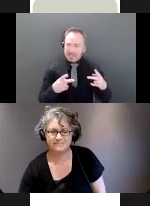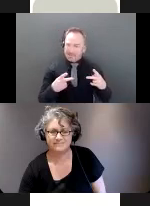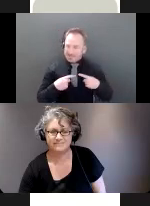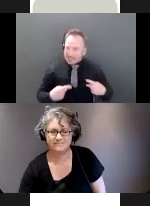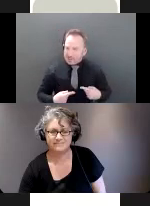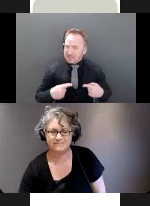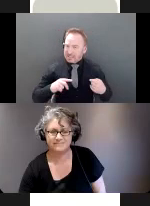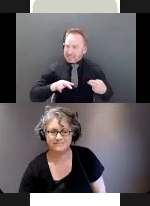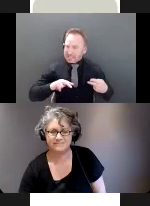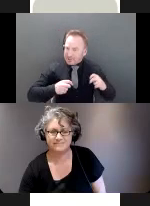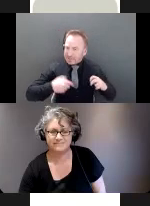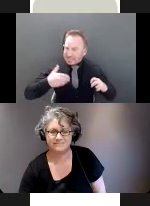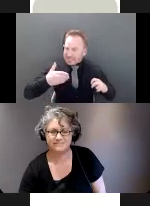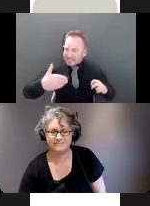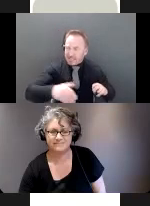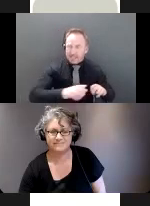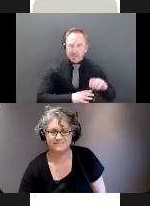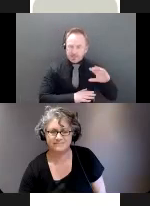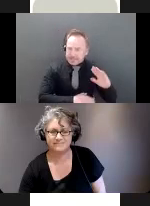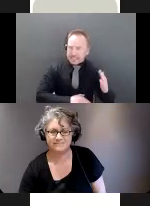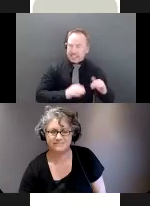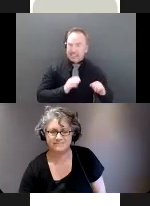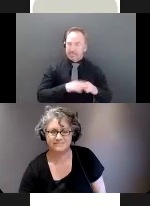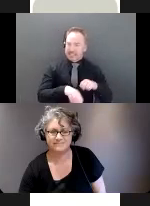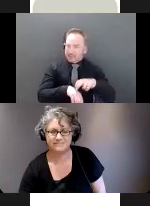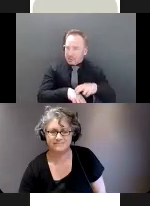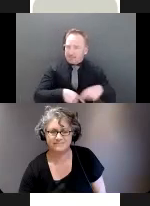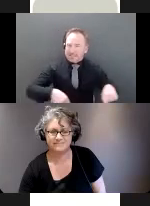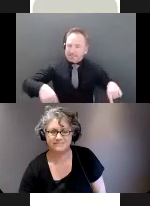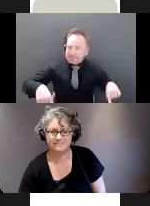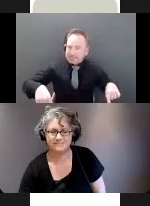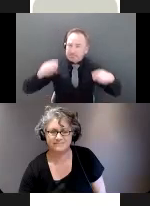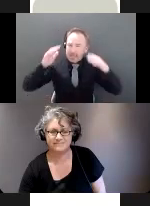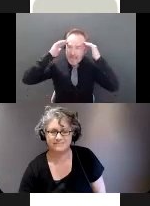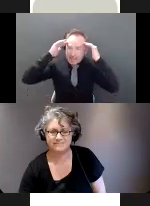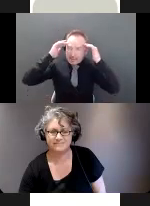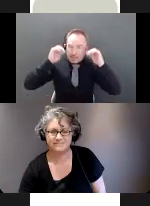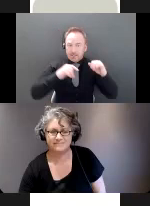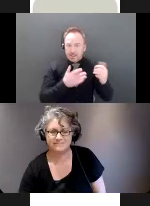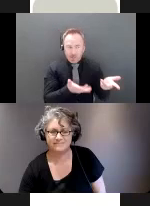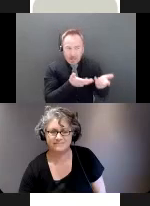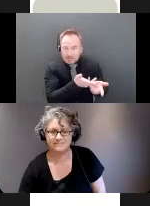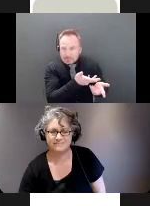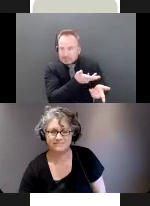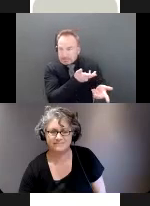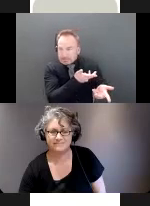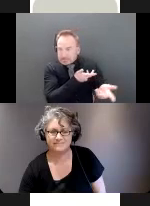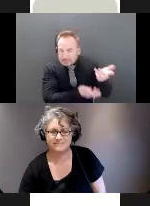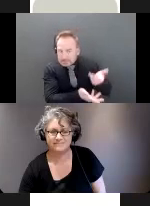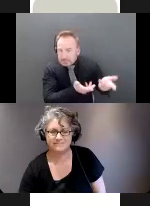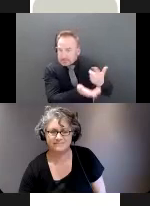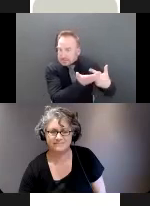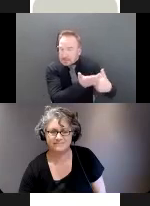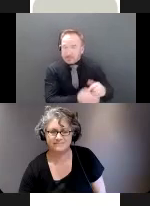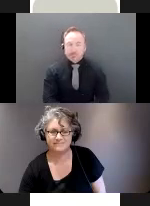seem anxious. Can we talk more, about that? Or about, you might specifically note something. Okay, and we'll go on to the